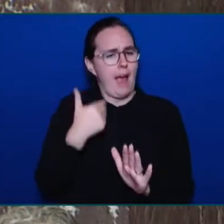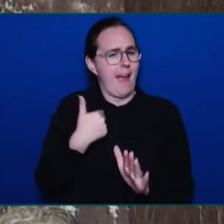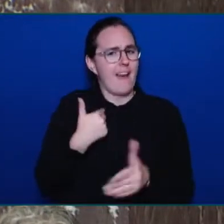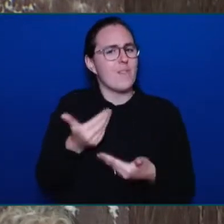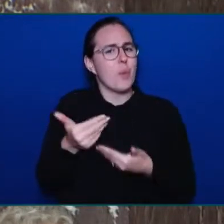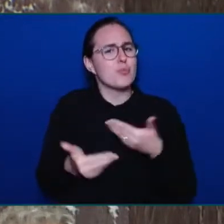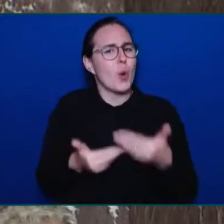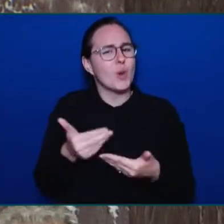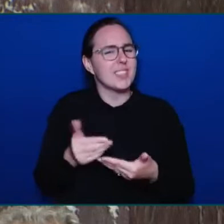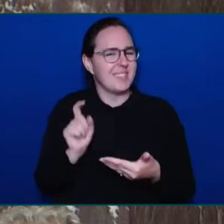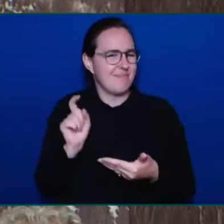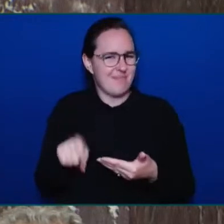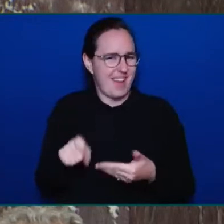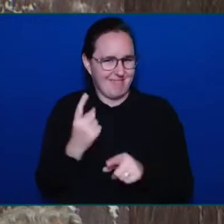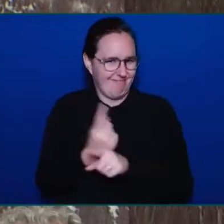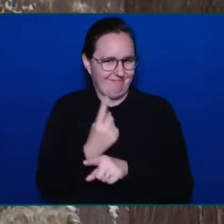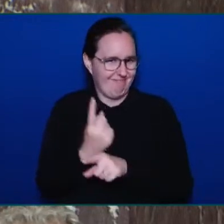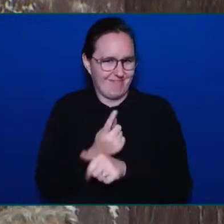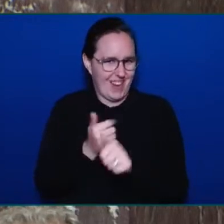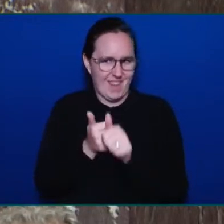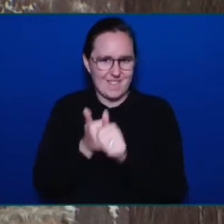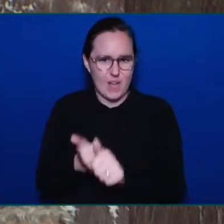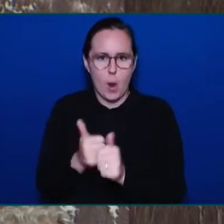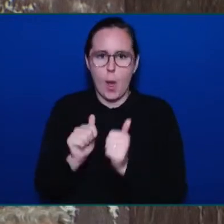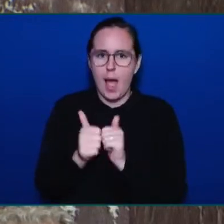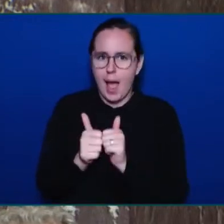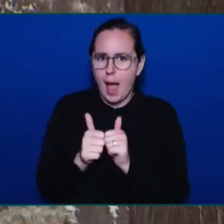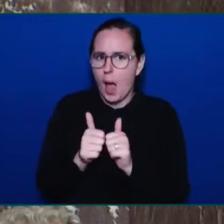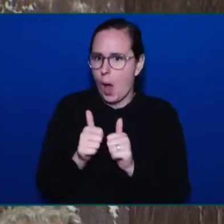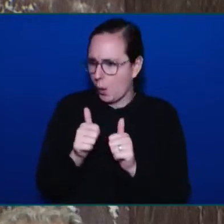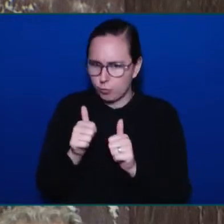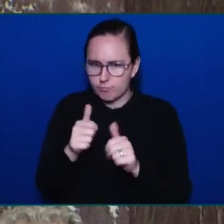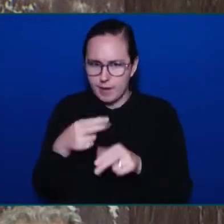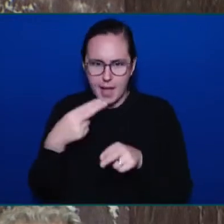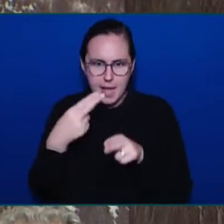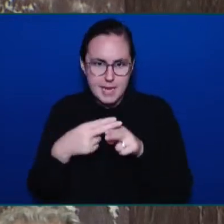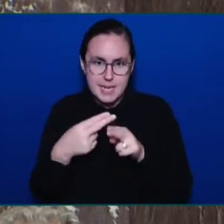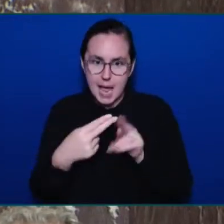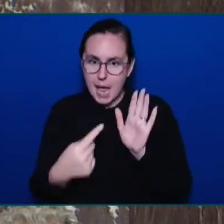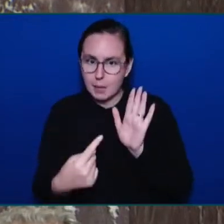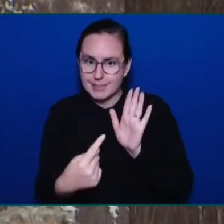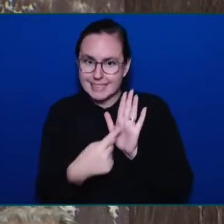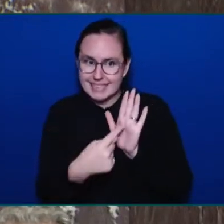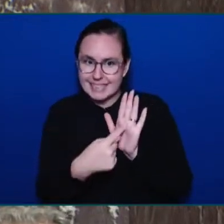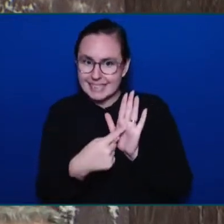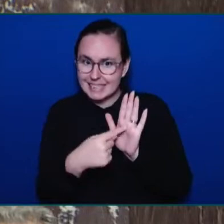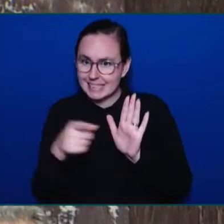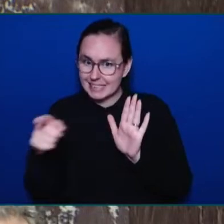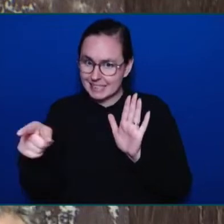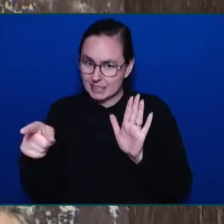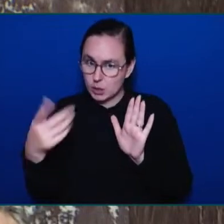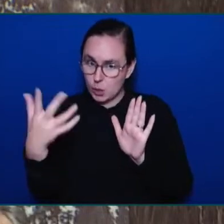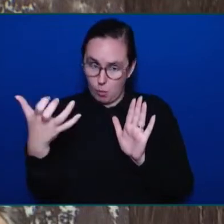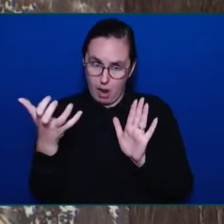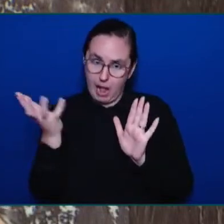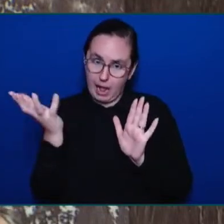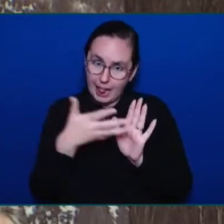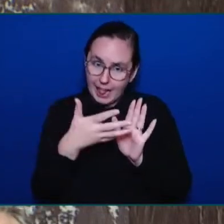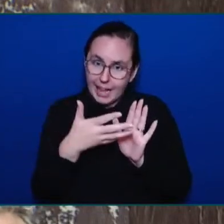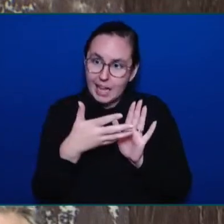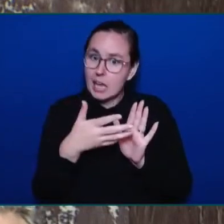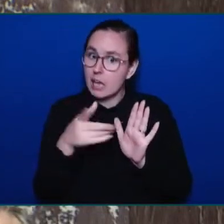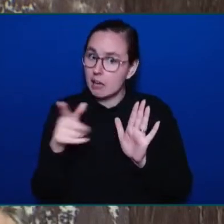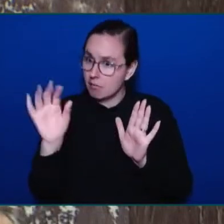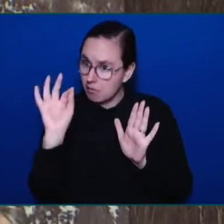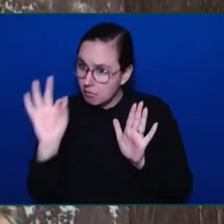entities that may be named to give them the right to be able to see the contents where they're named. Once that